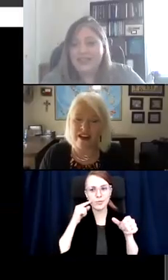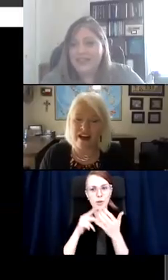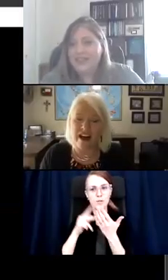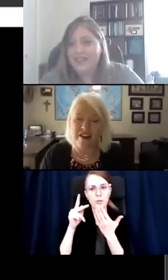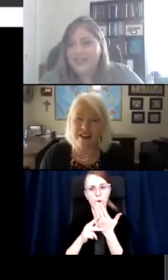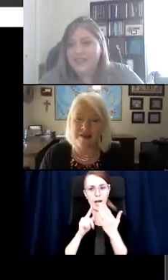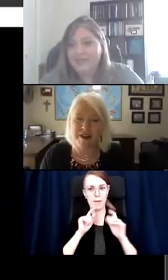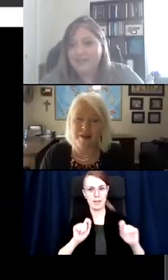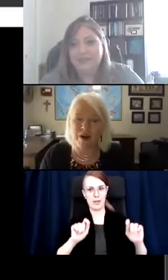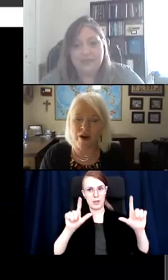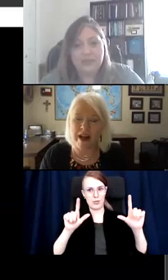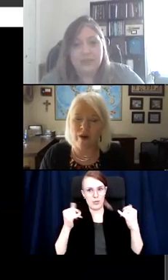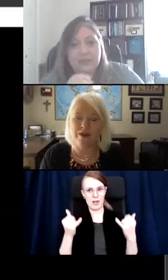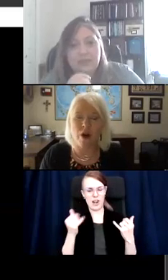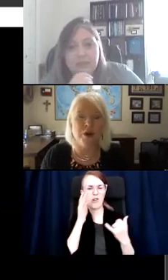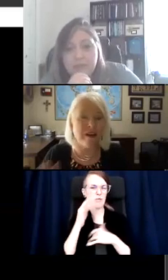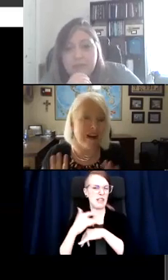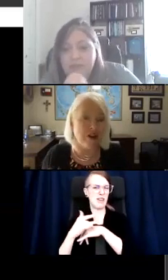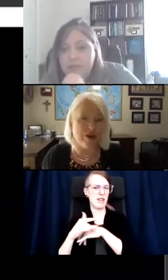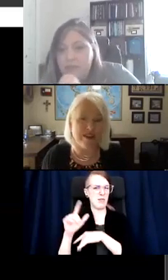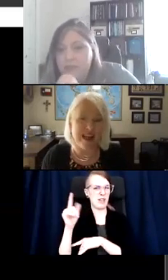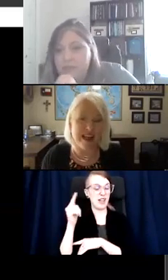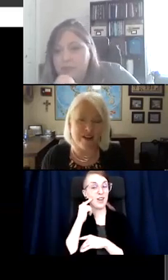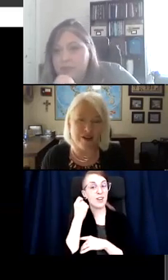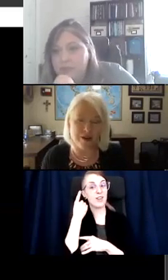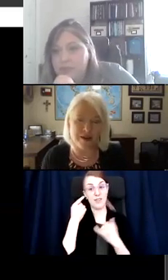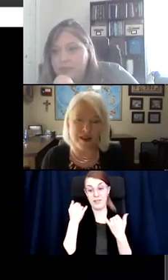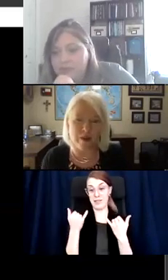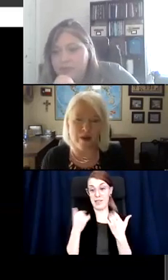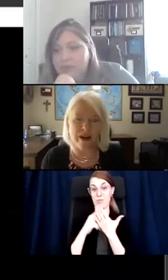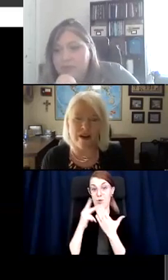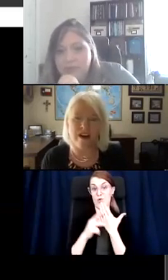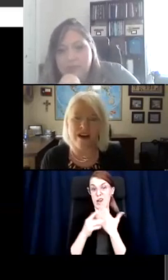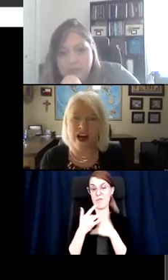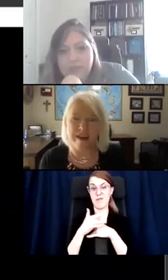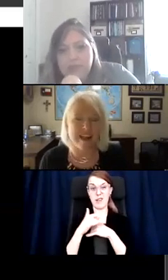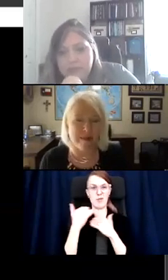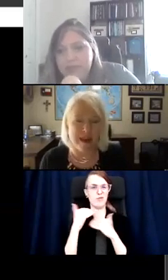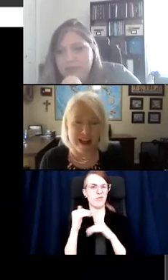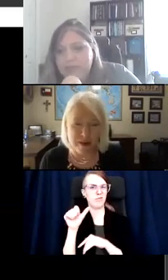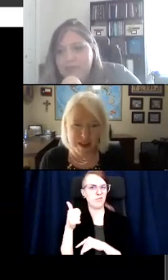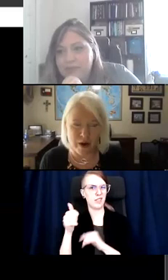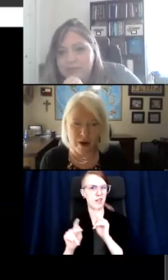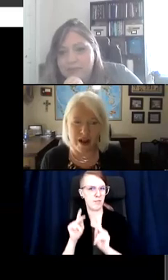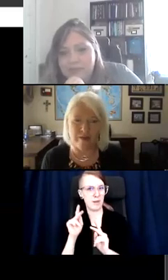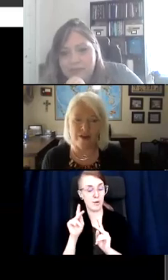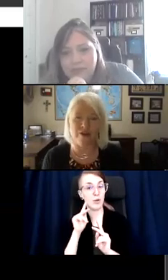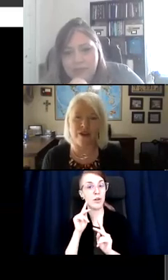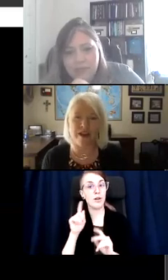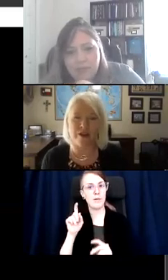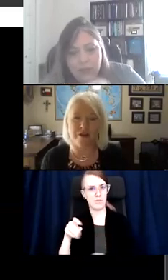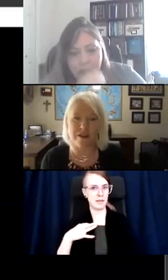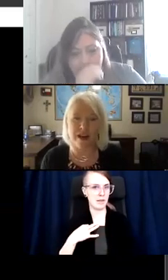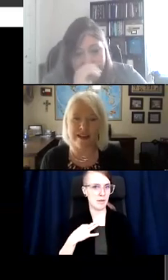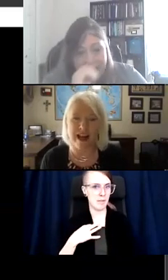later. This program is only available to 10 individuals at this point. It's an application-based program. You do